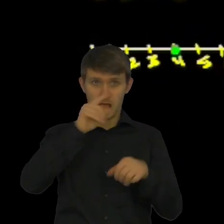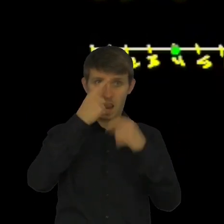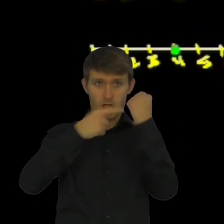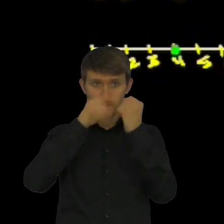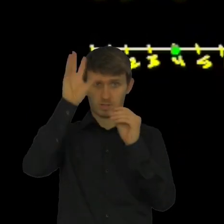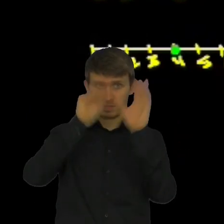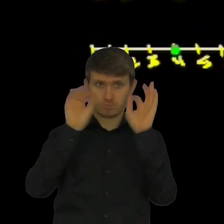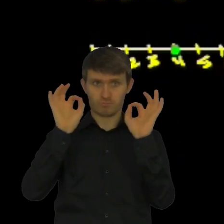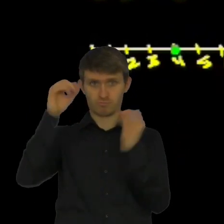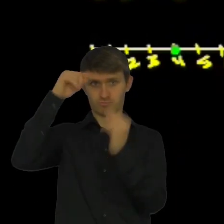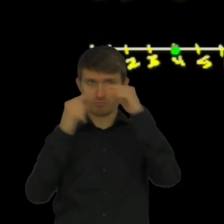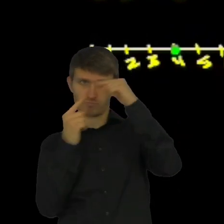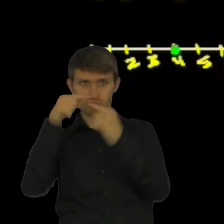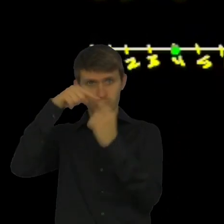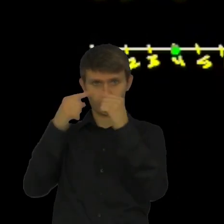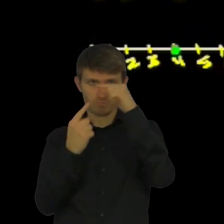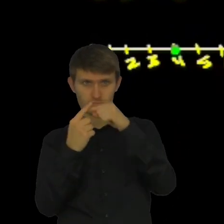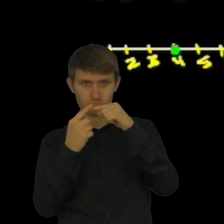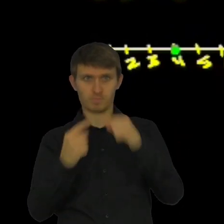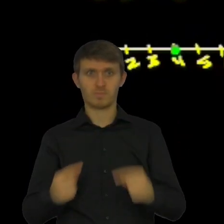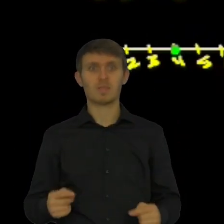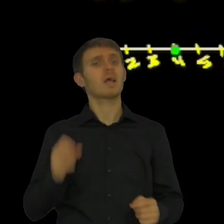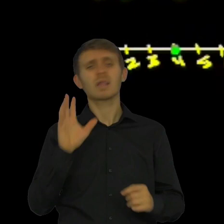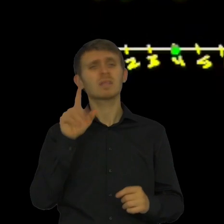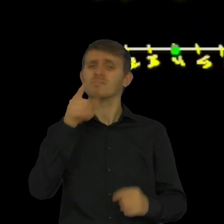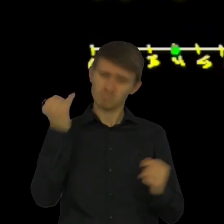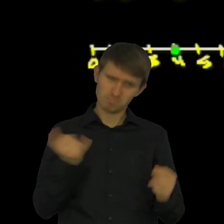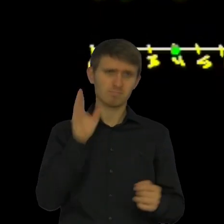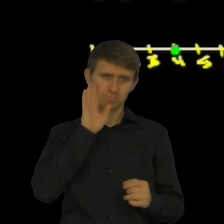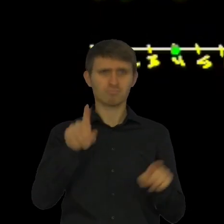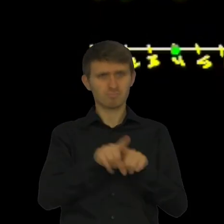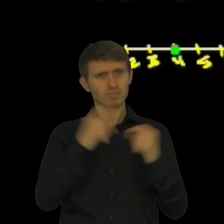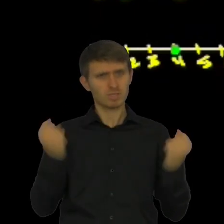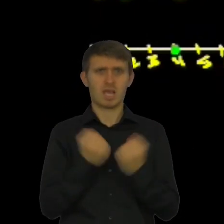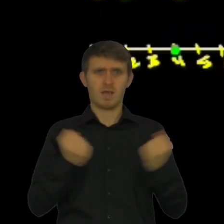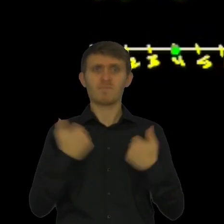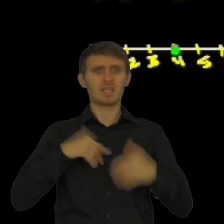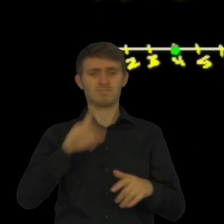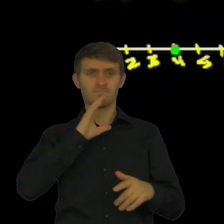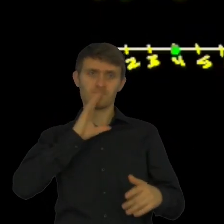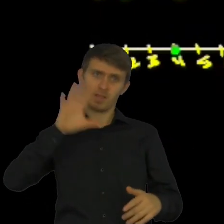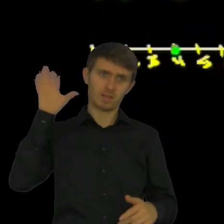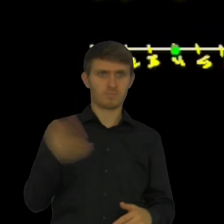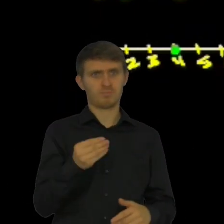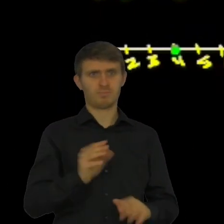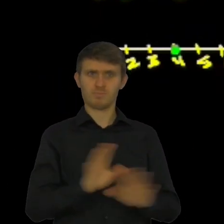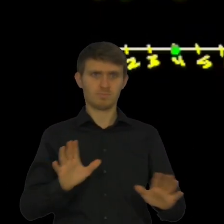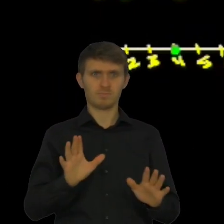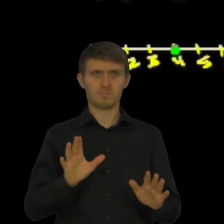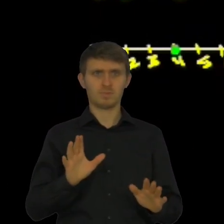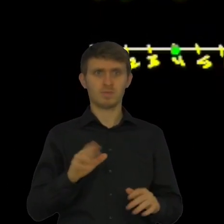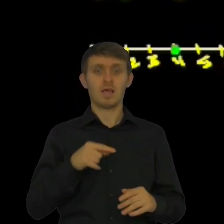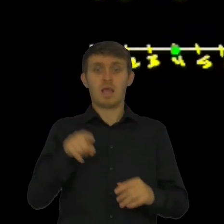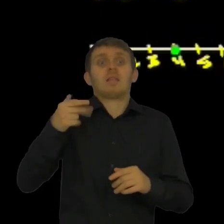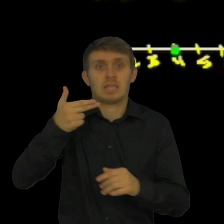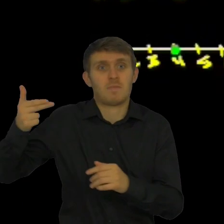so it worked well it turns out that it's always true for if some well I don't want to get too technical but this is we're already touching on